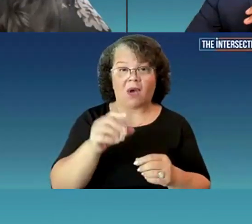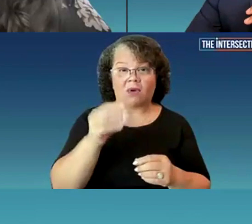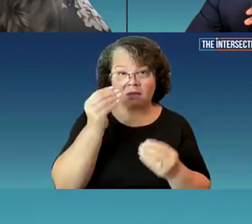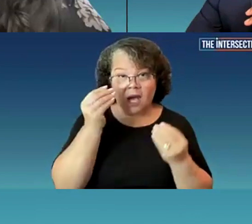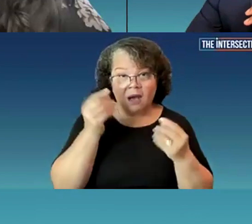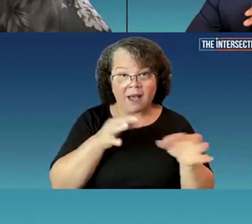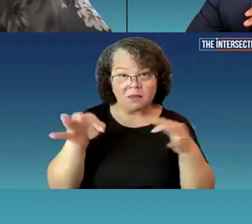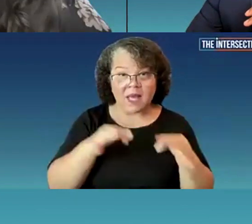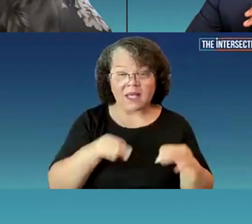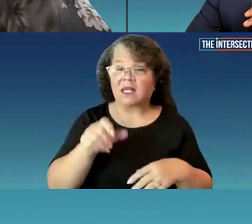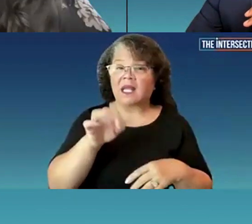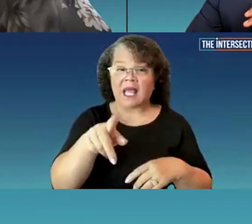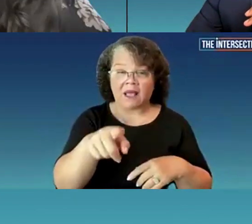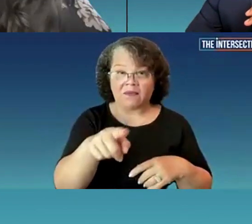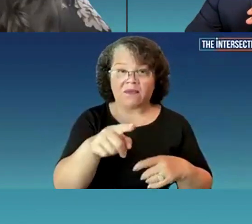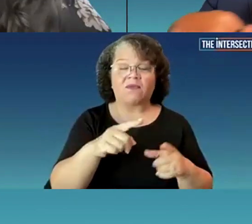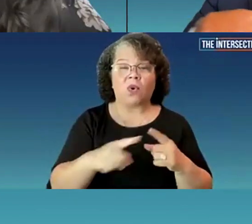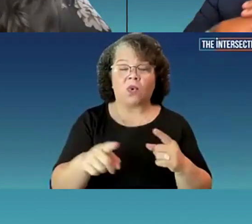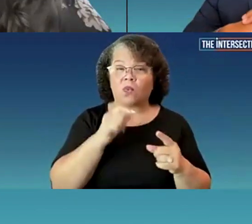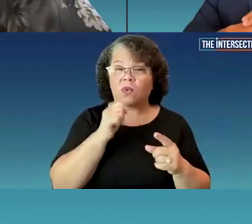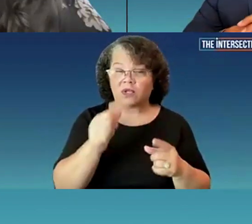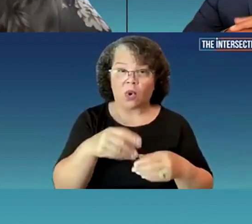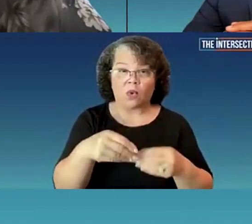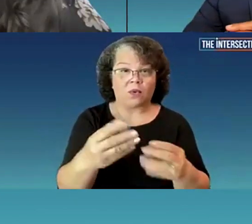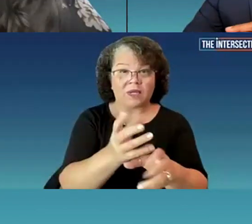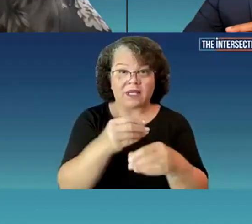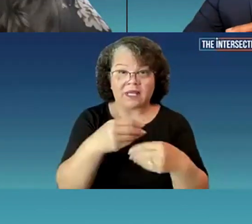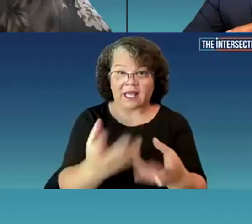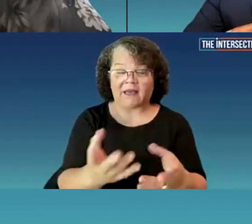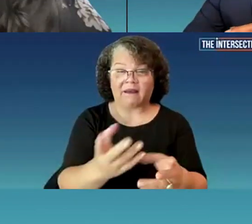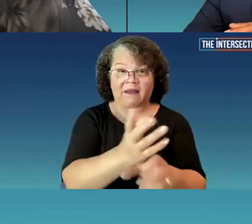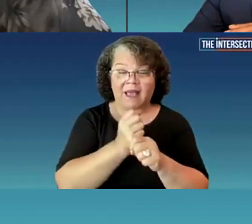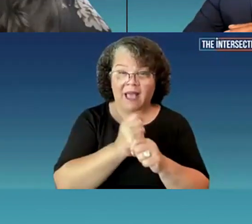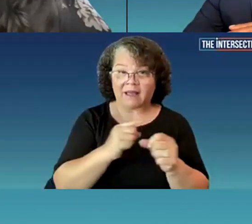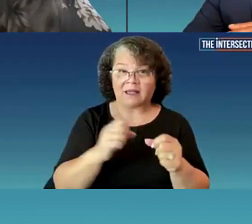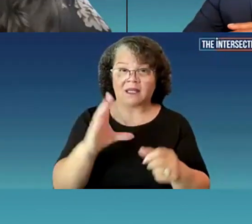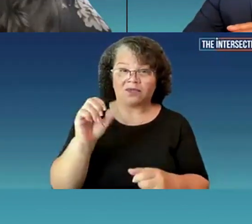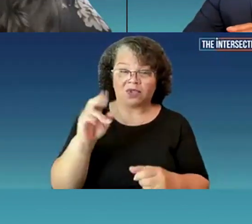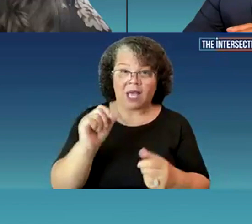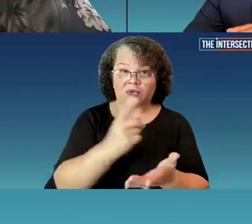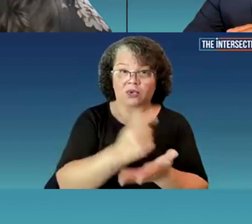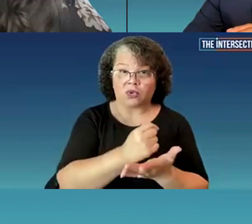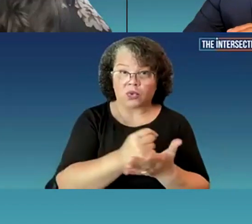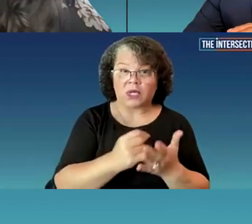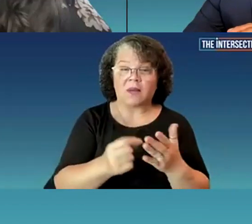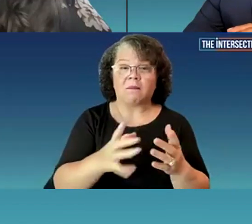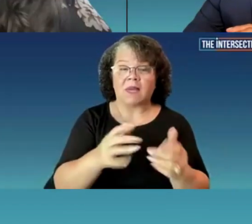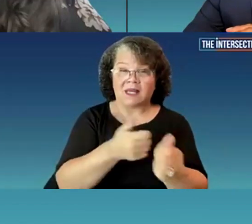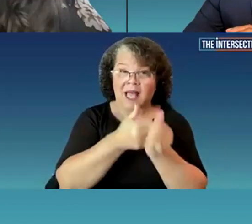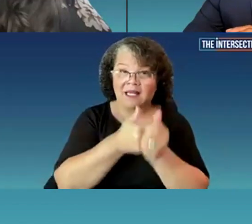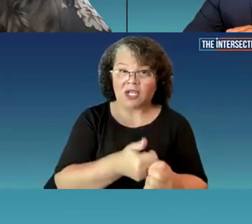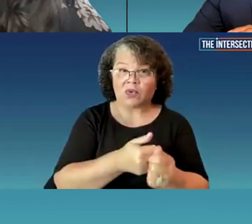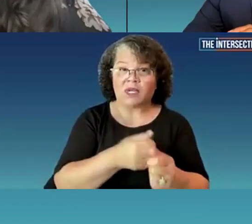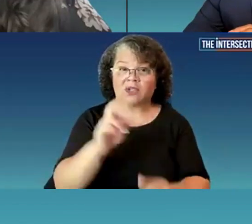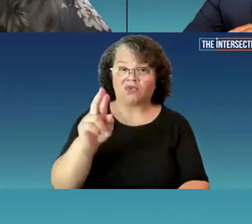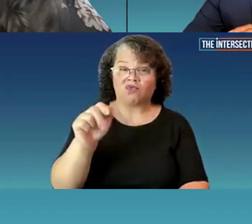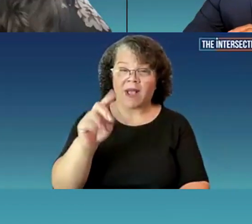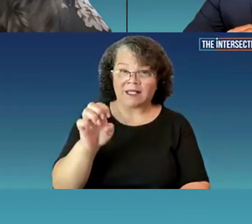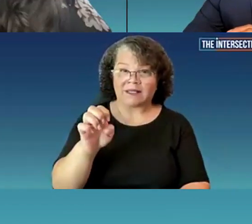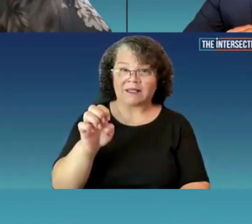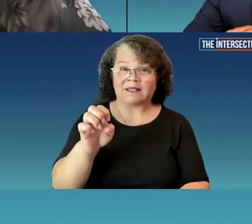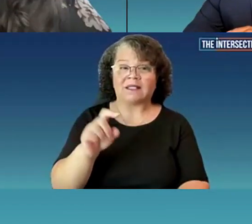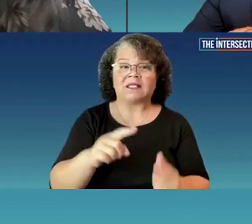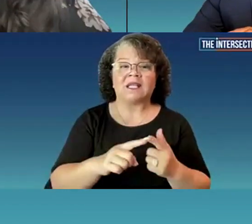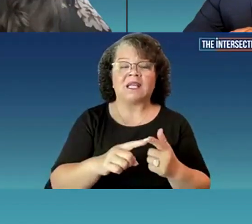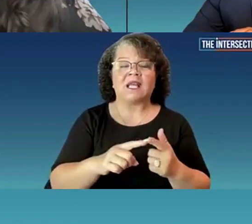we were losing lives, but not just improving those cancer treatment adherence rates disproportionately.